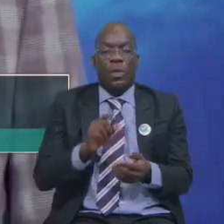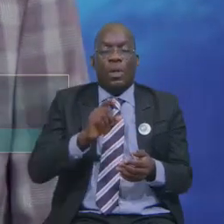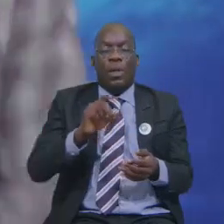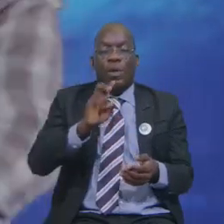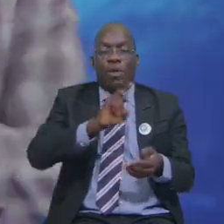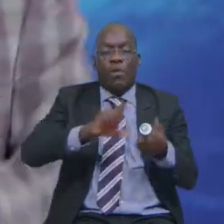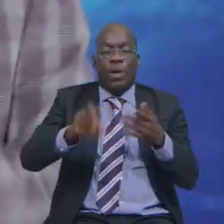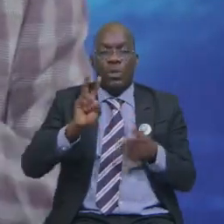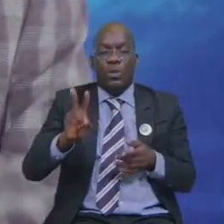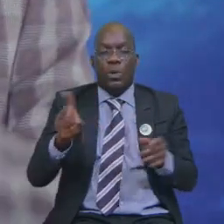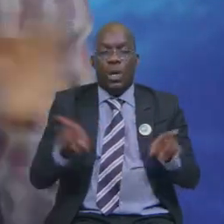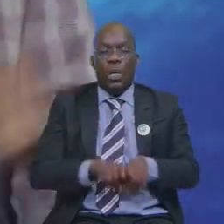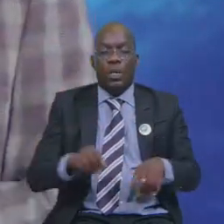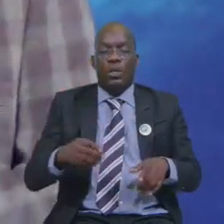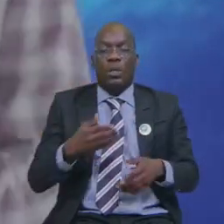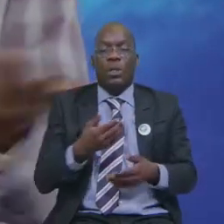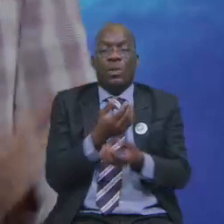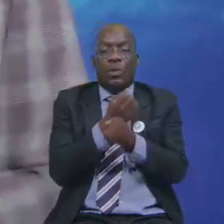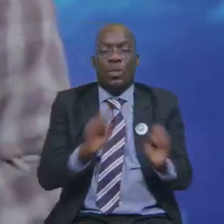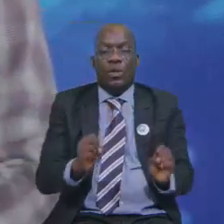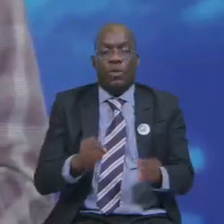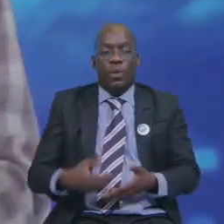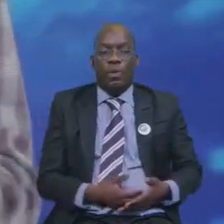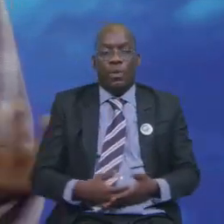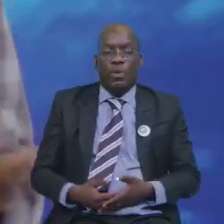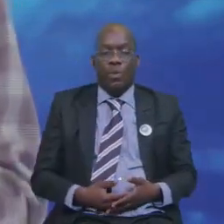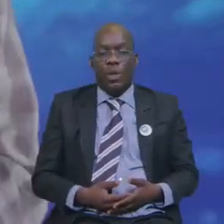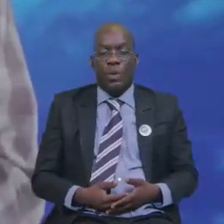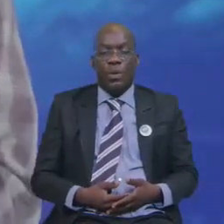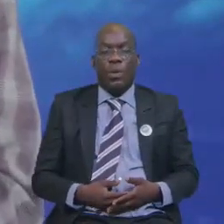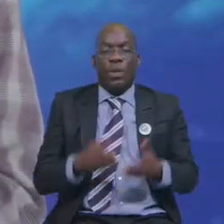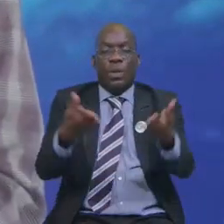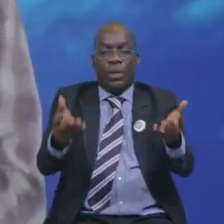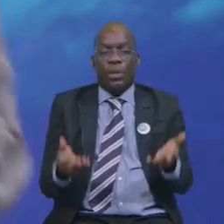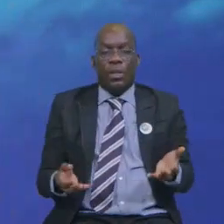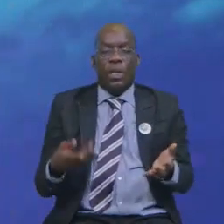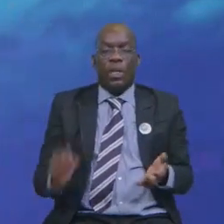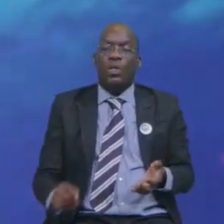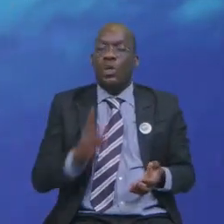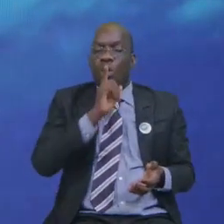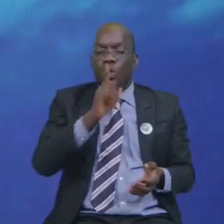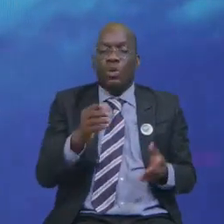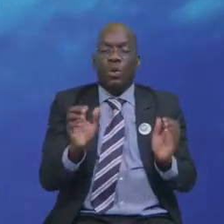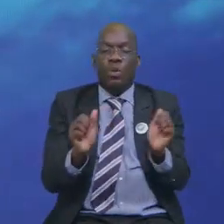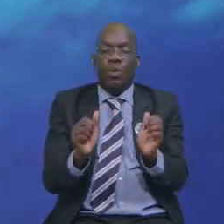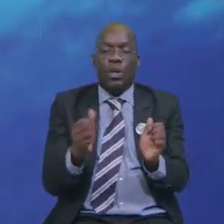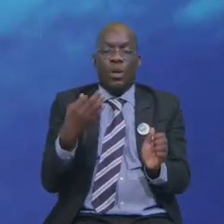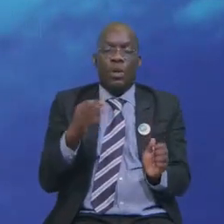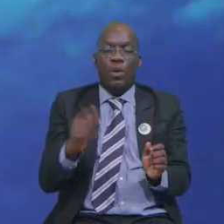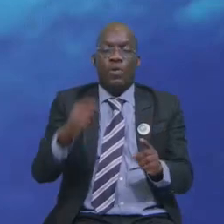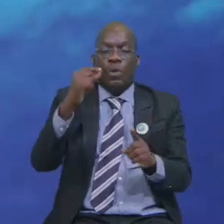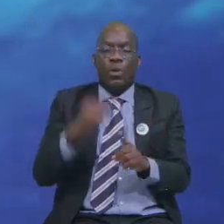babes, as newborn babes desire the sincere milk of the word, that she may